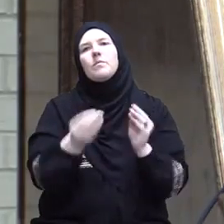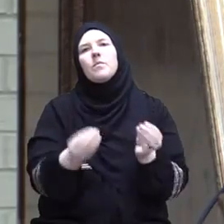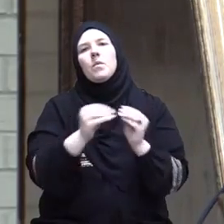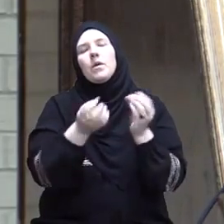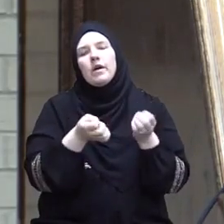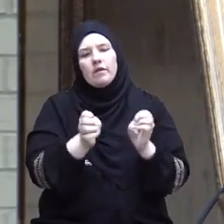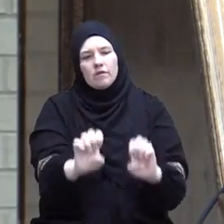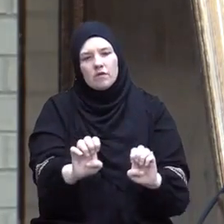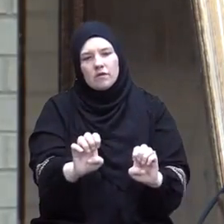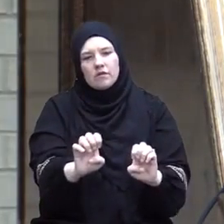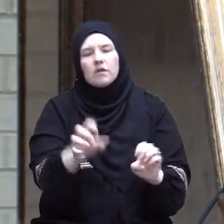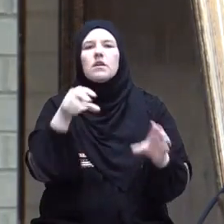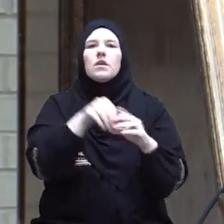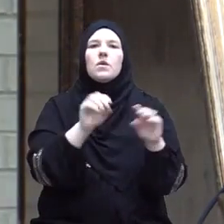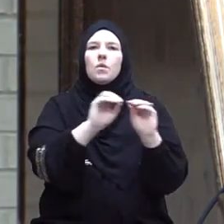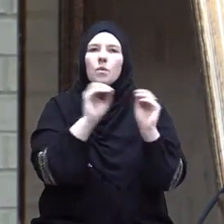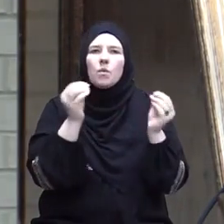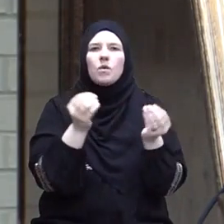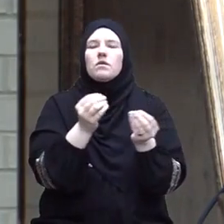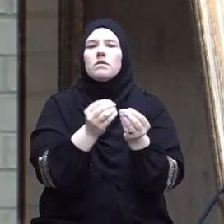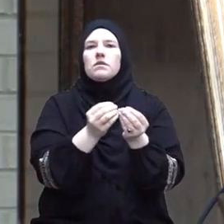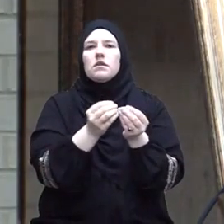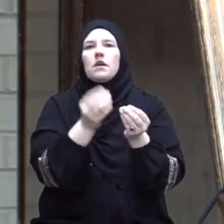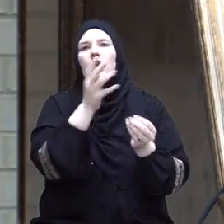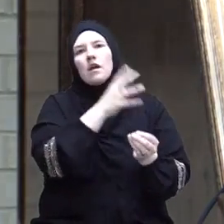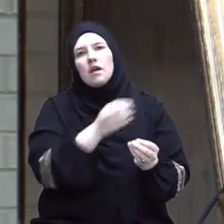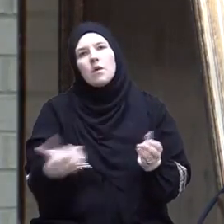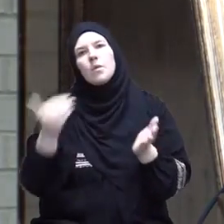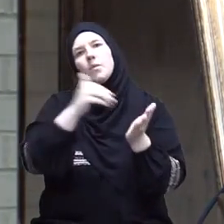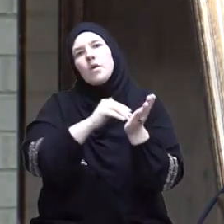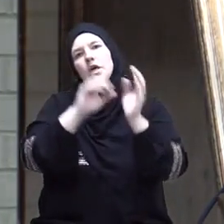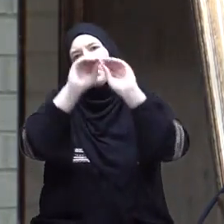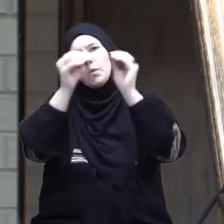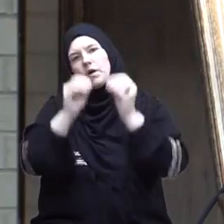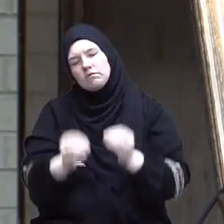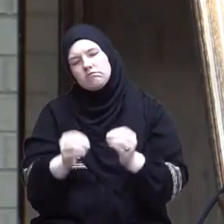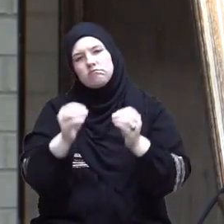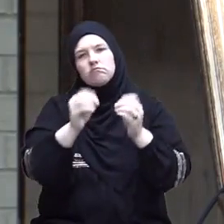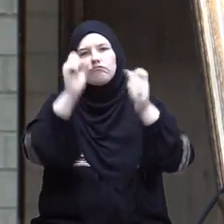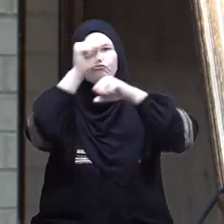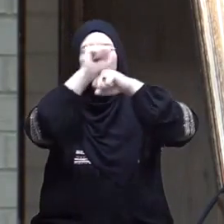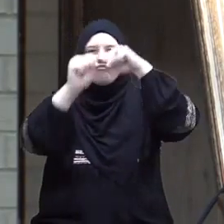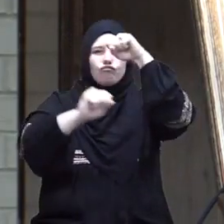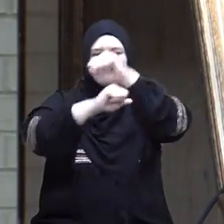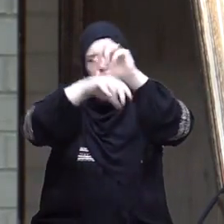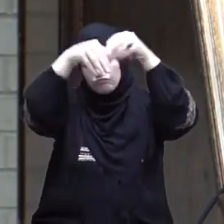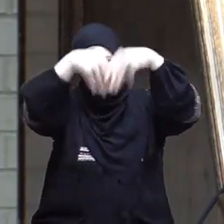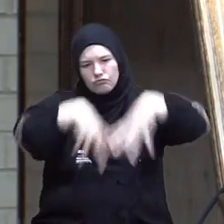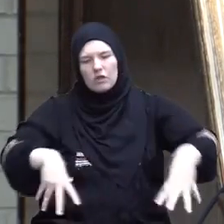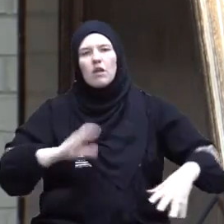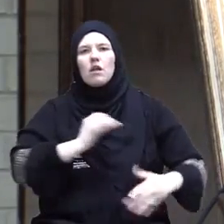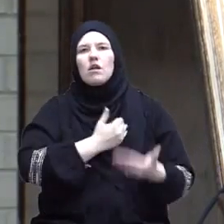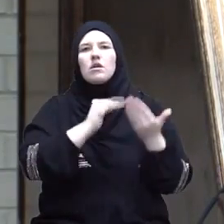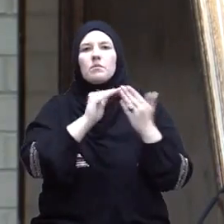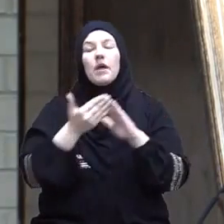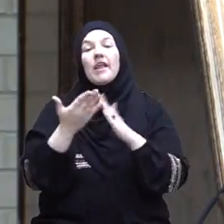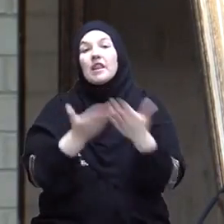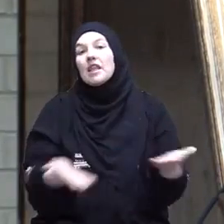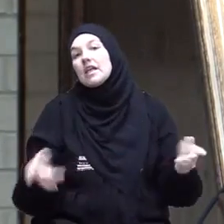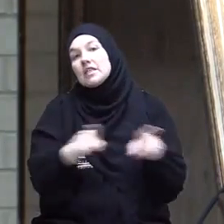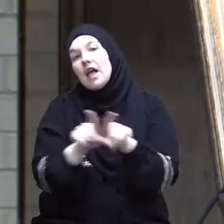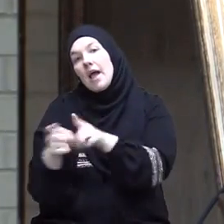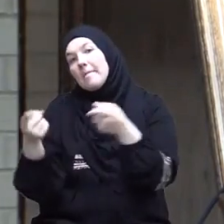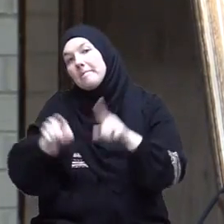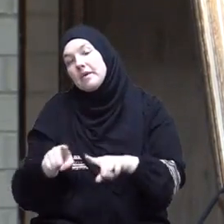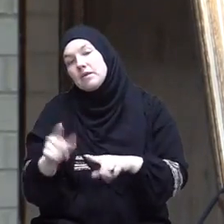effort in organizing and reorganizing our community. Things as they are happening today